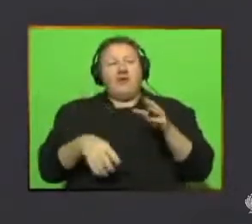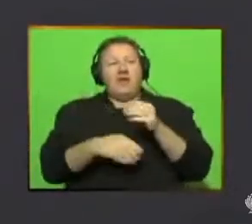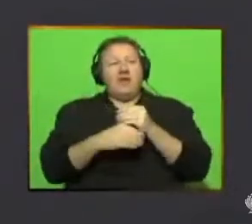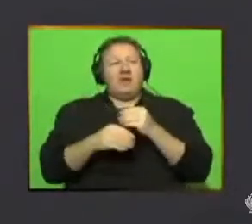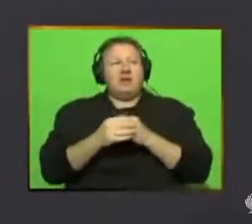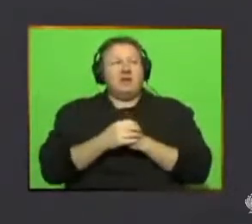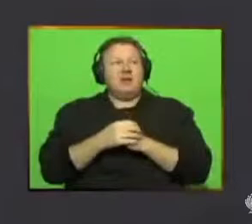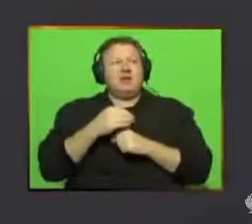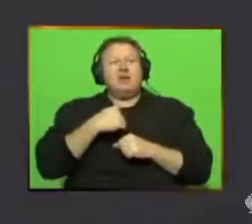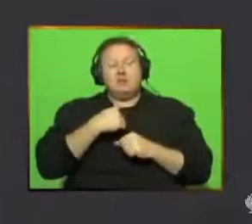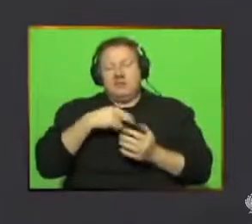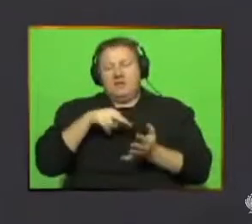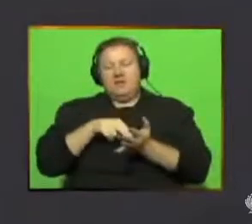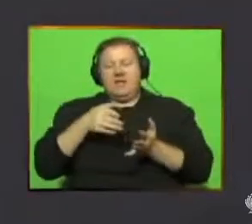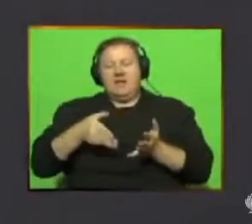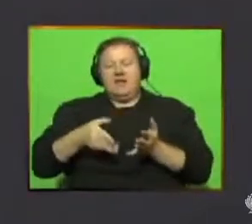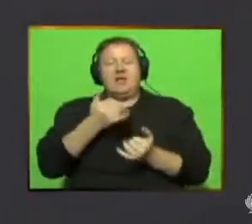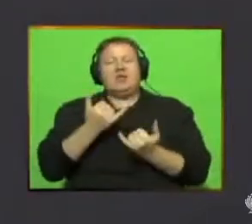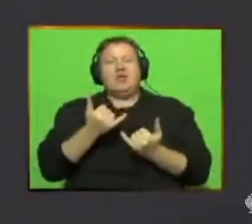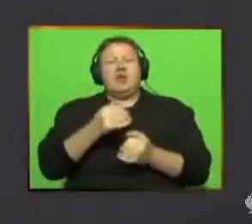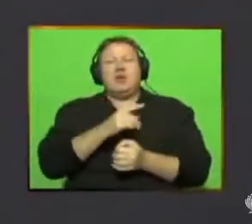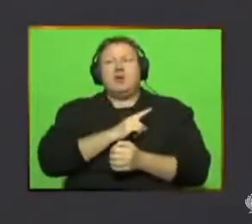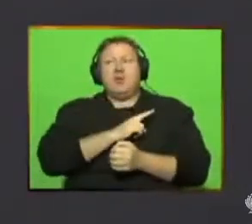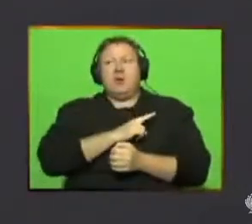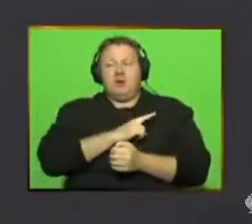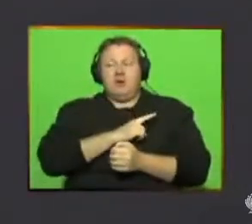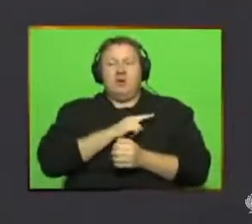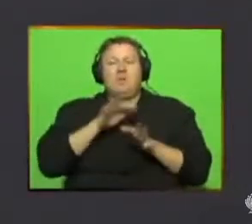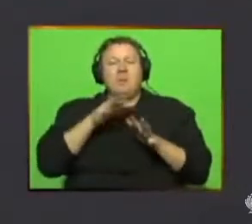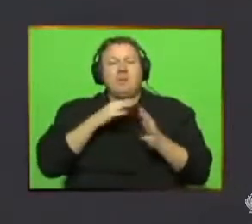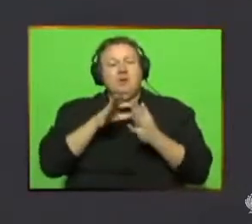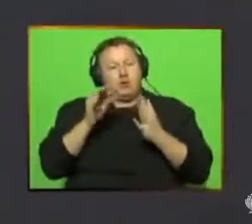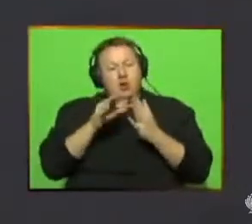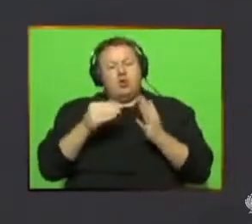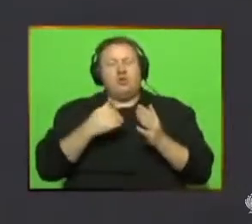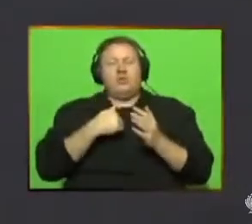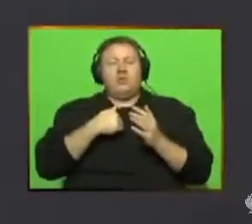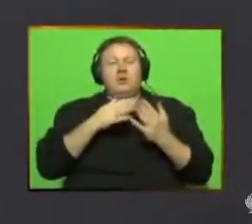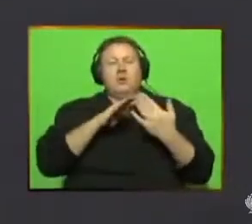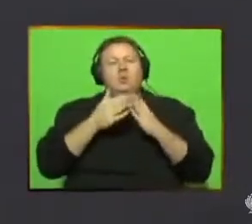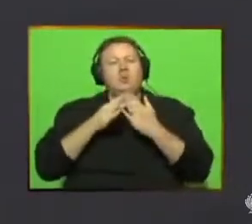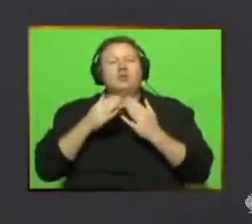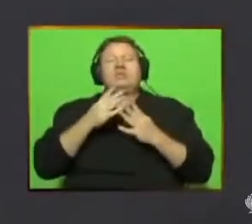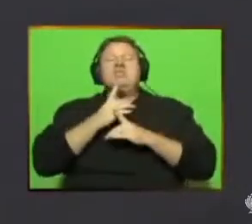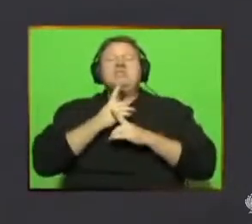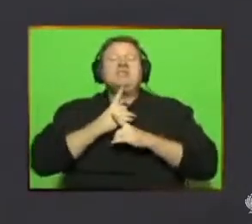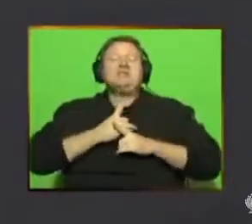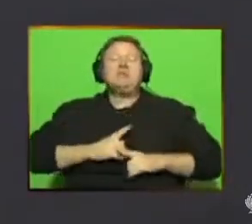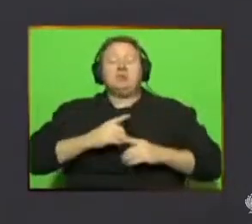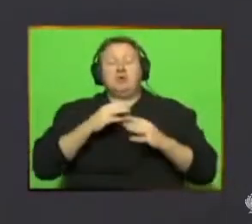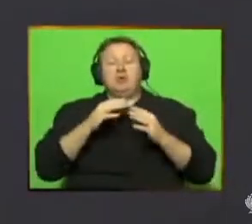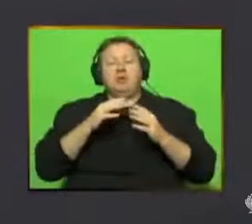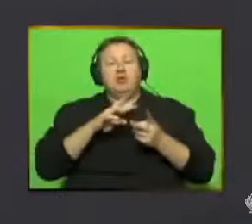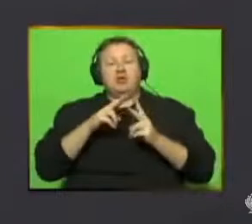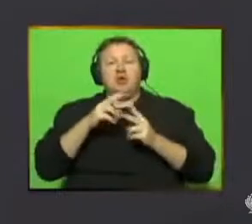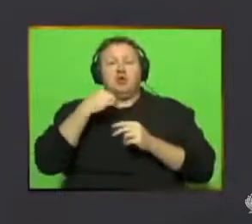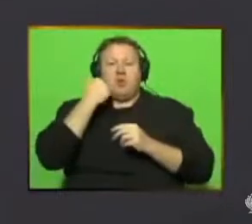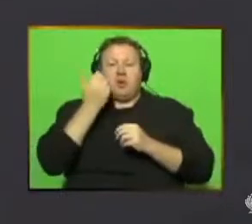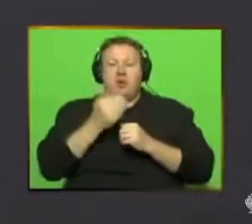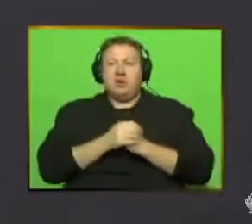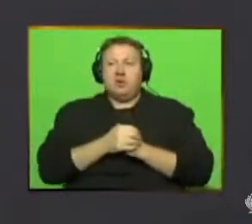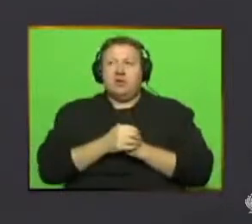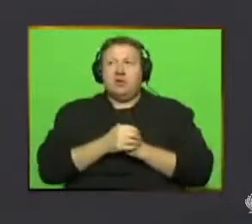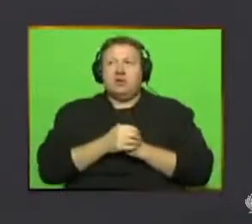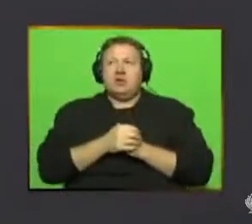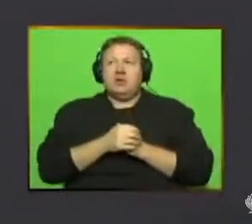President, I stand here today, delegated here by a community so desperate for change that they sent a